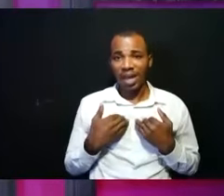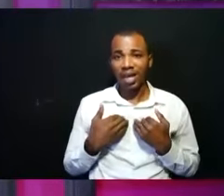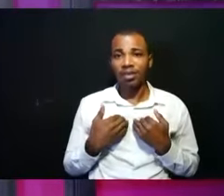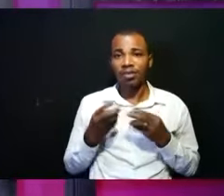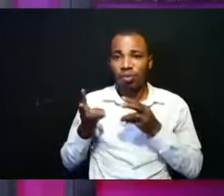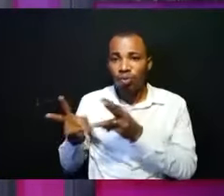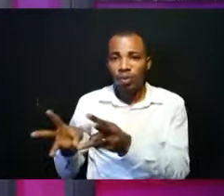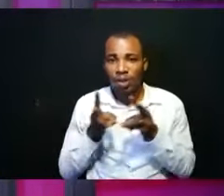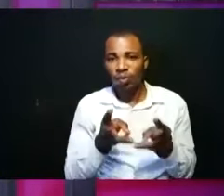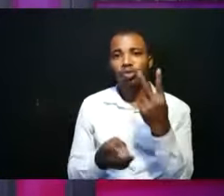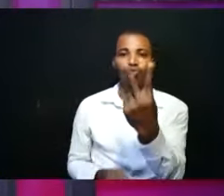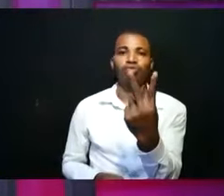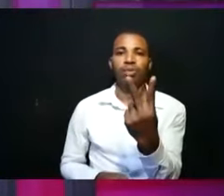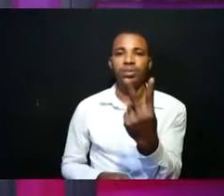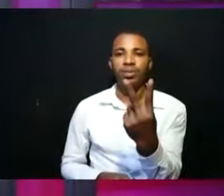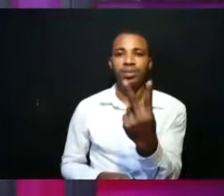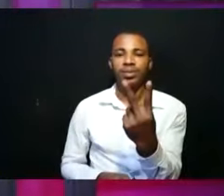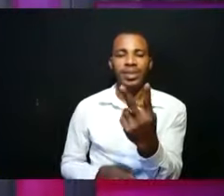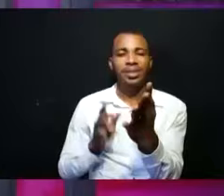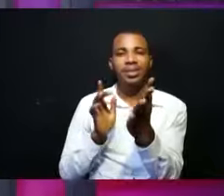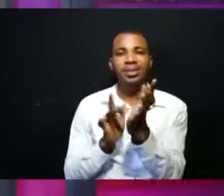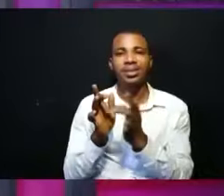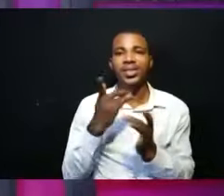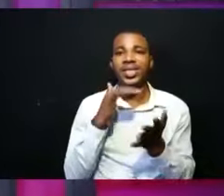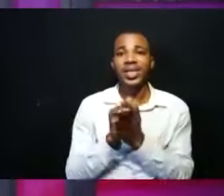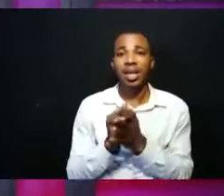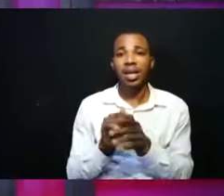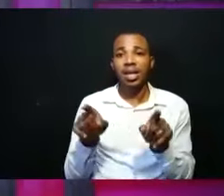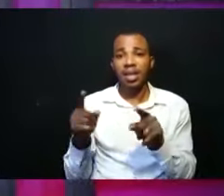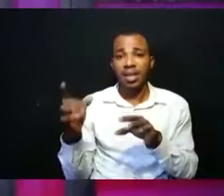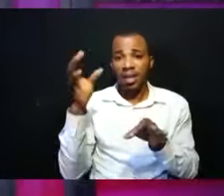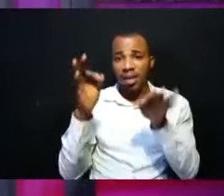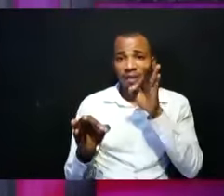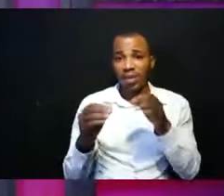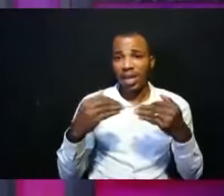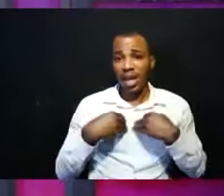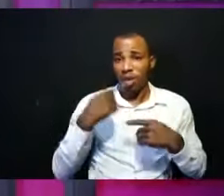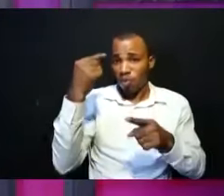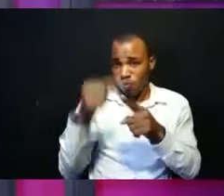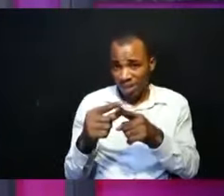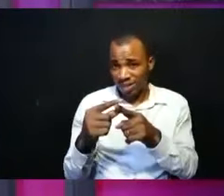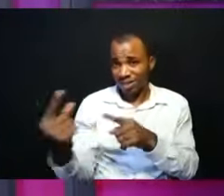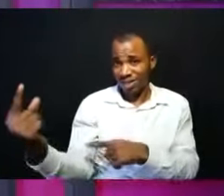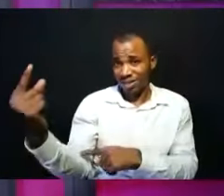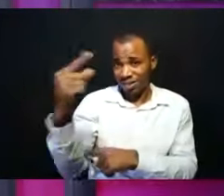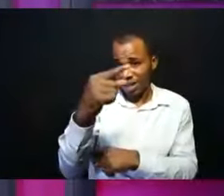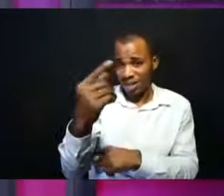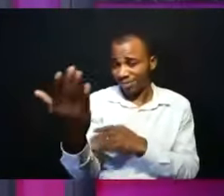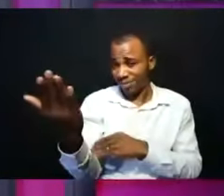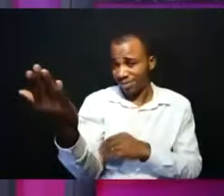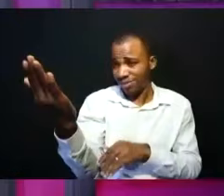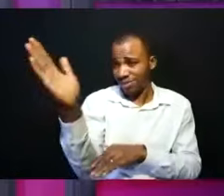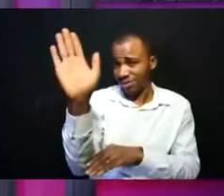halves. Jesus says, as long as it is day, I must do the works of him who